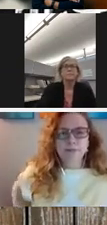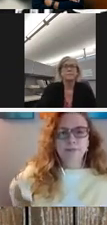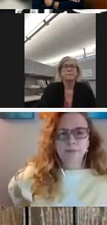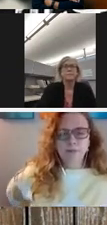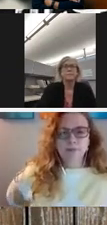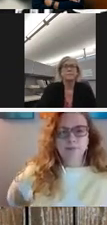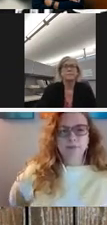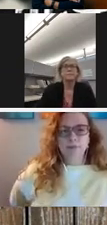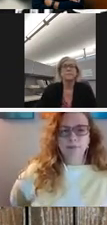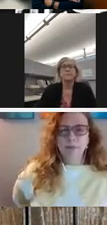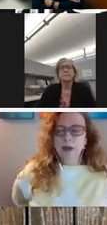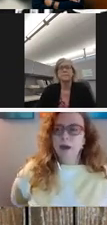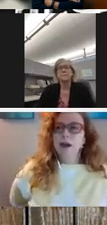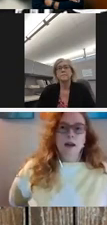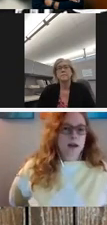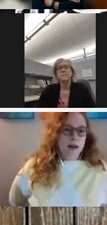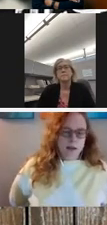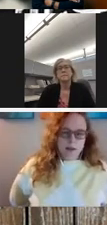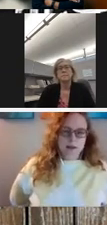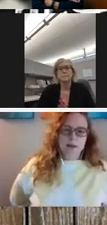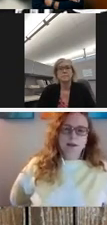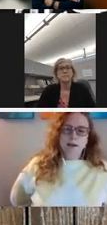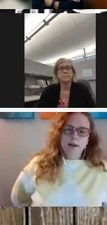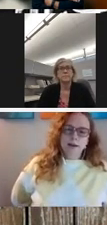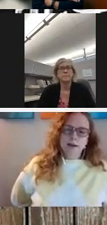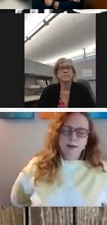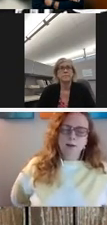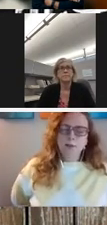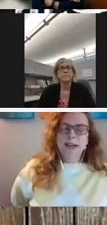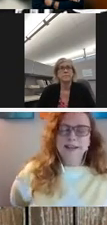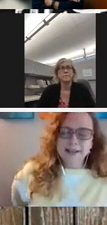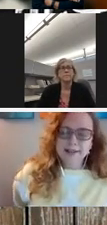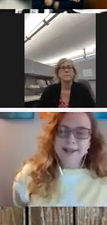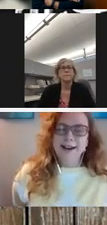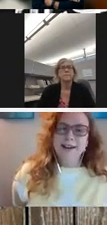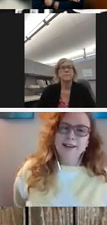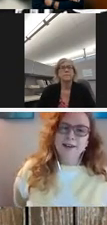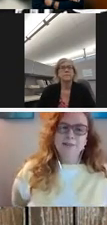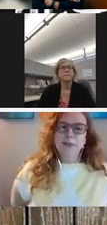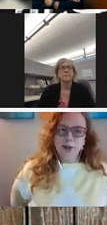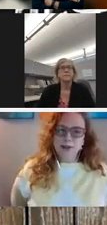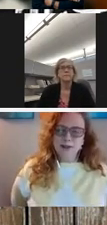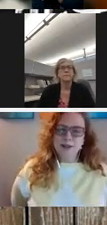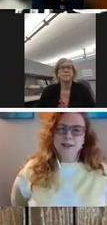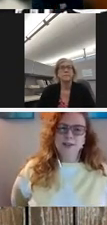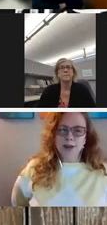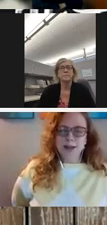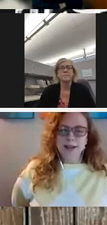that are hiring? Was that what your question was referring to? Open-ended.